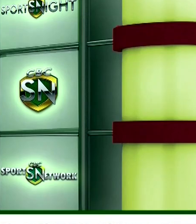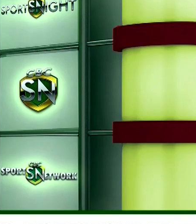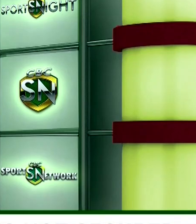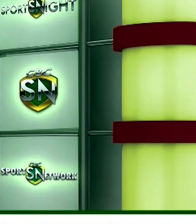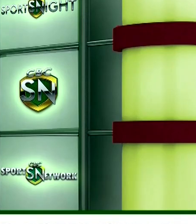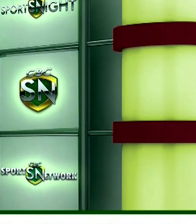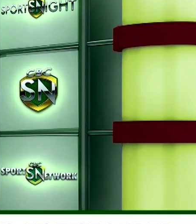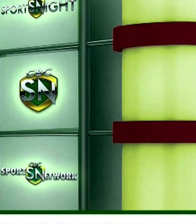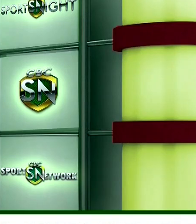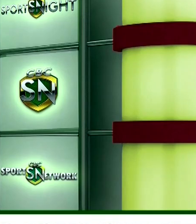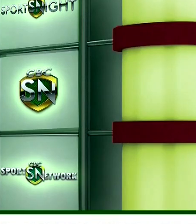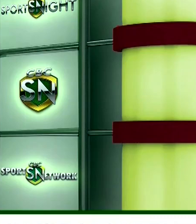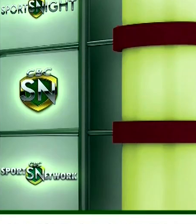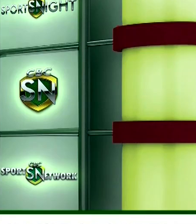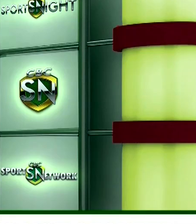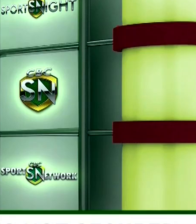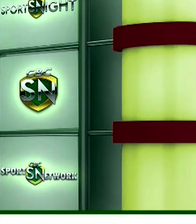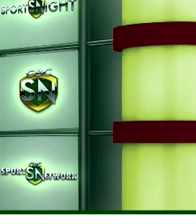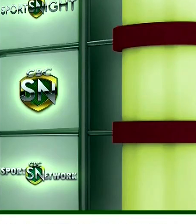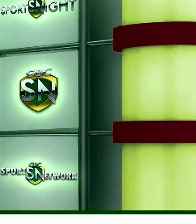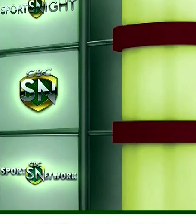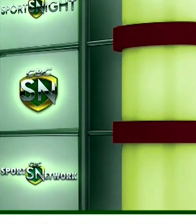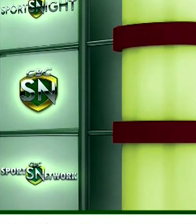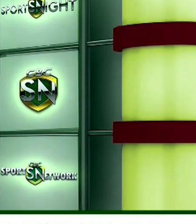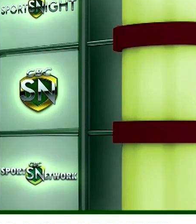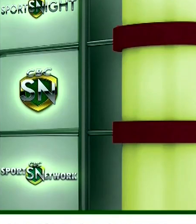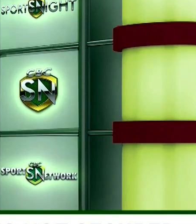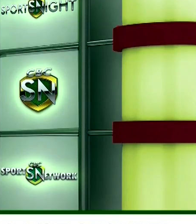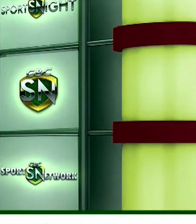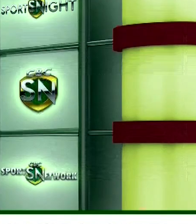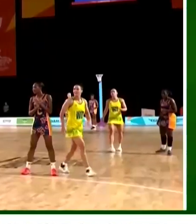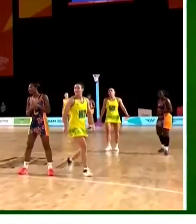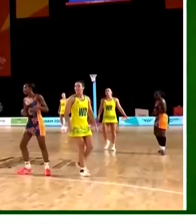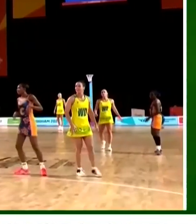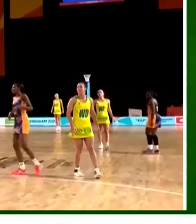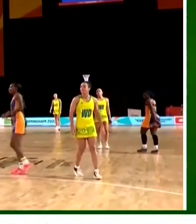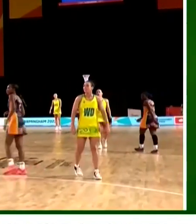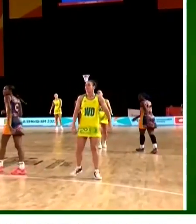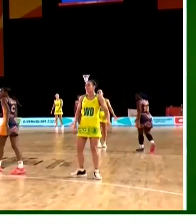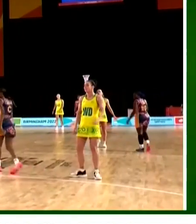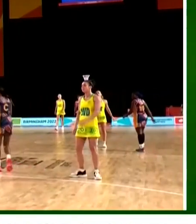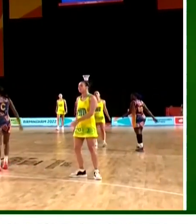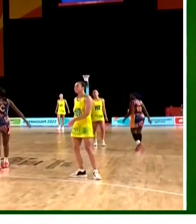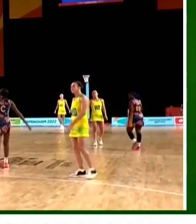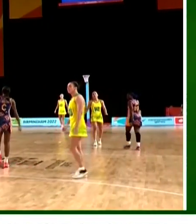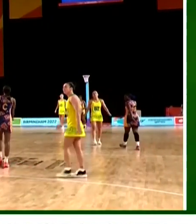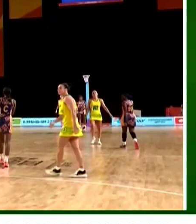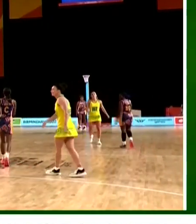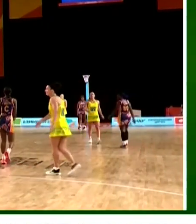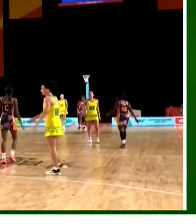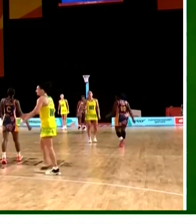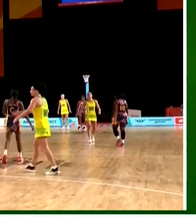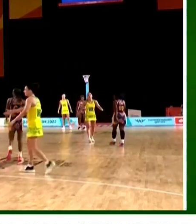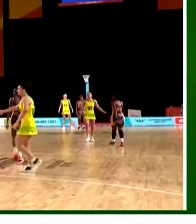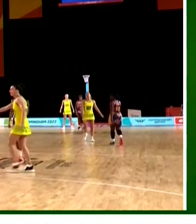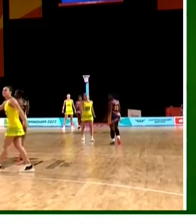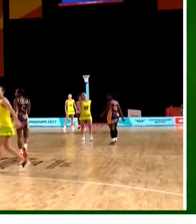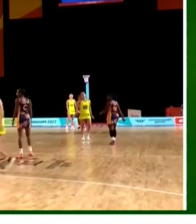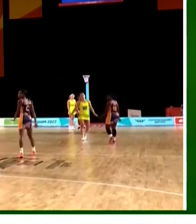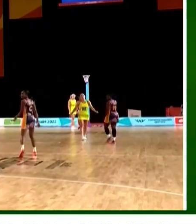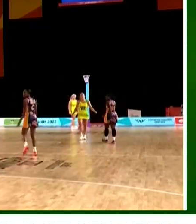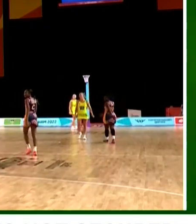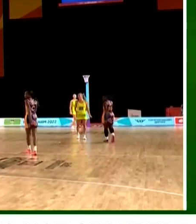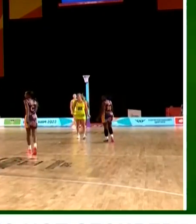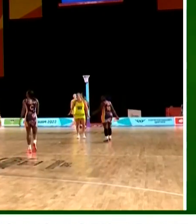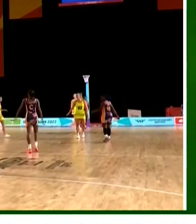of the America's Netball World Cup qualifier set to start on Sunday at the National Indoor Sports Center in Jamaica. In an interview